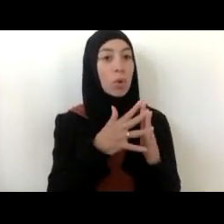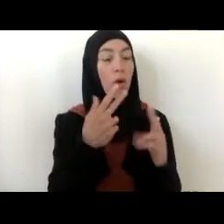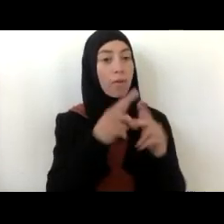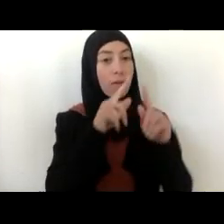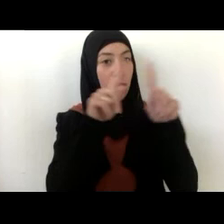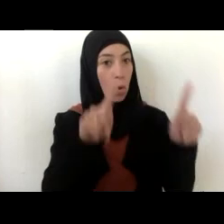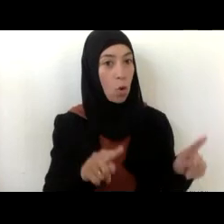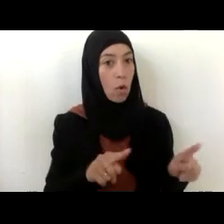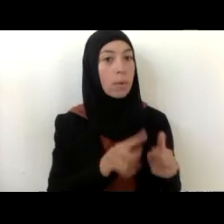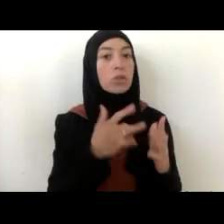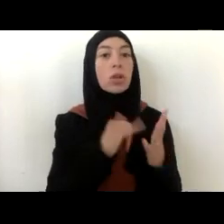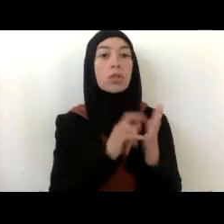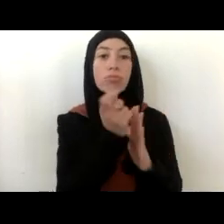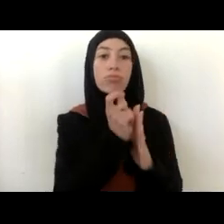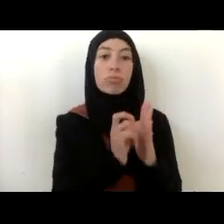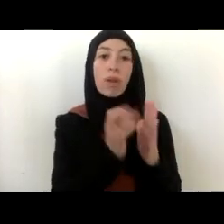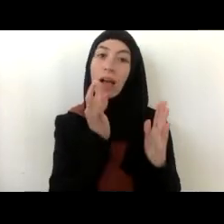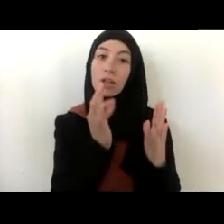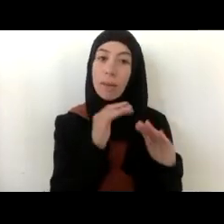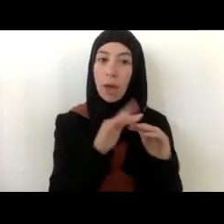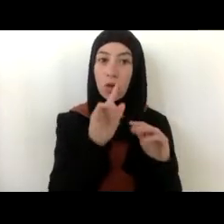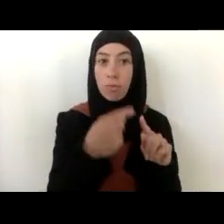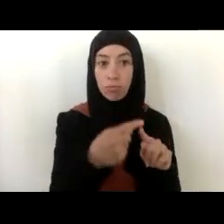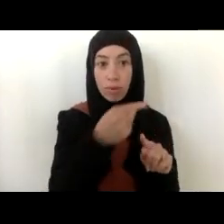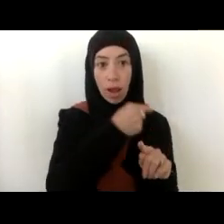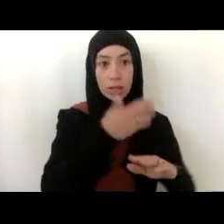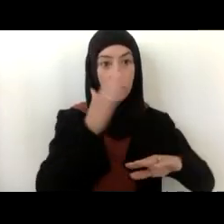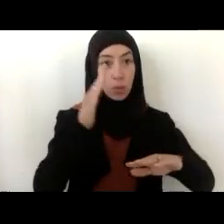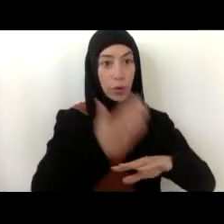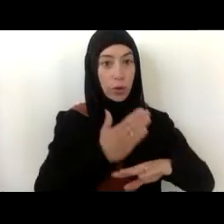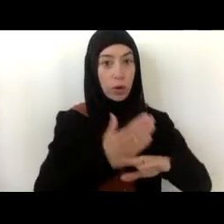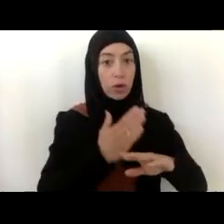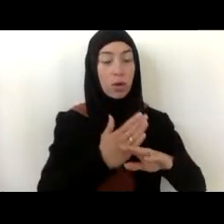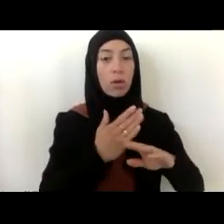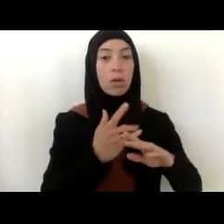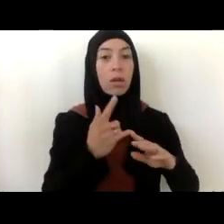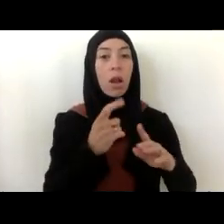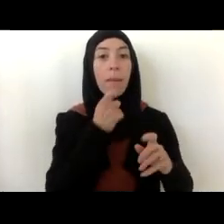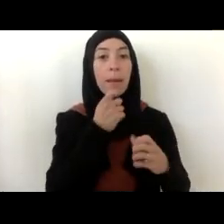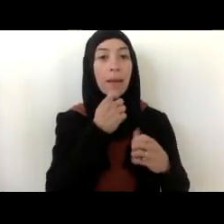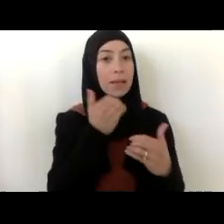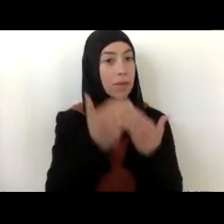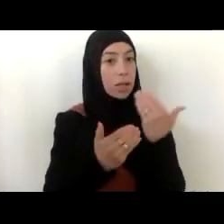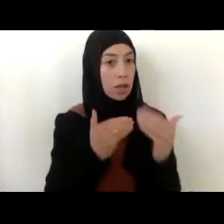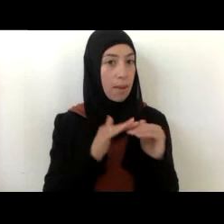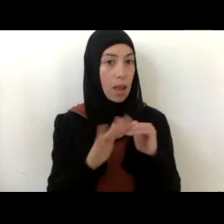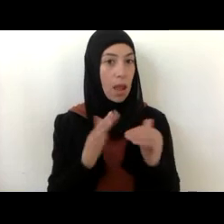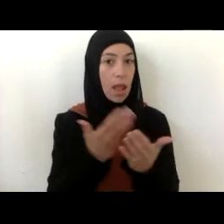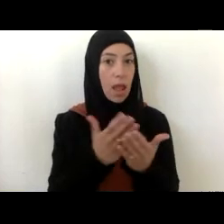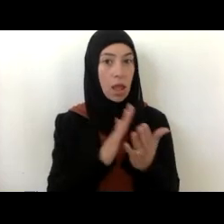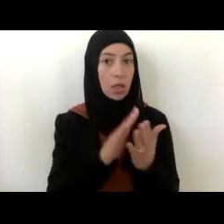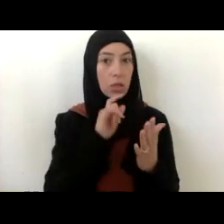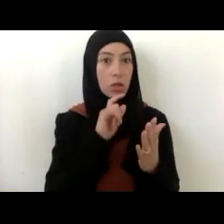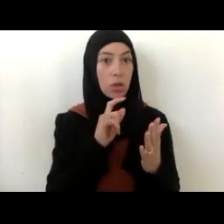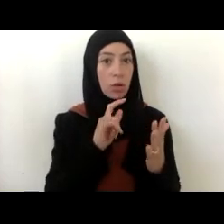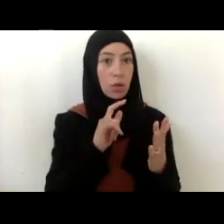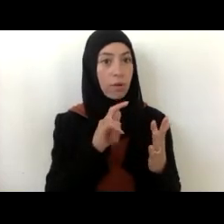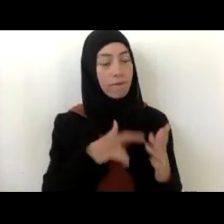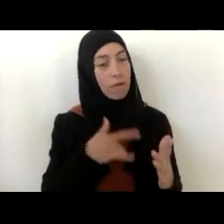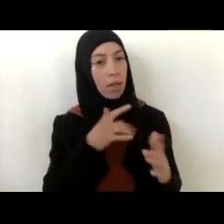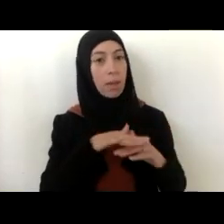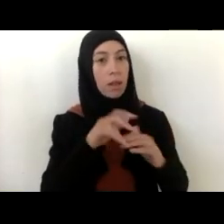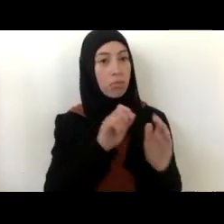it's just asking you about your previous work and a little bit of an explanation about how you might do these projects.